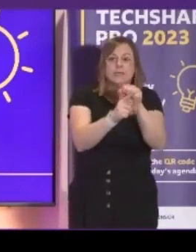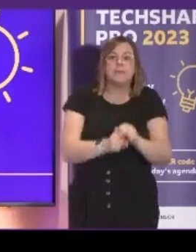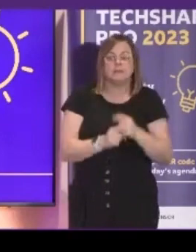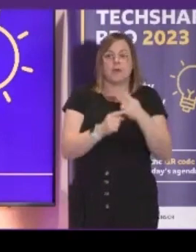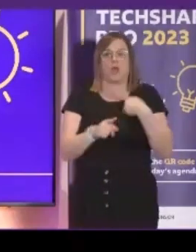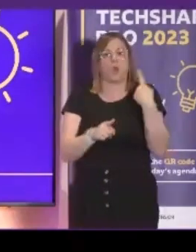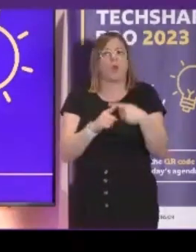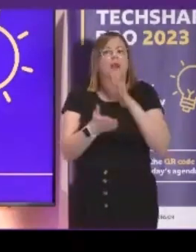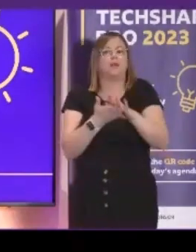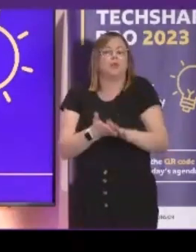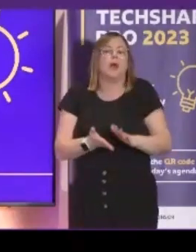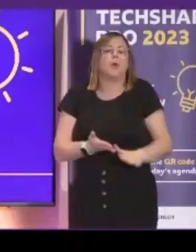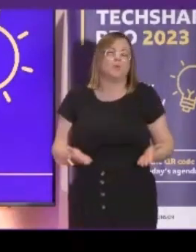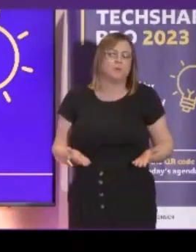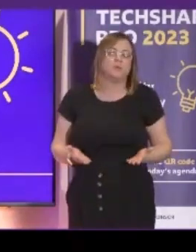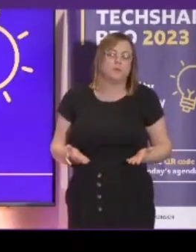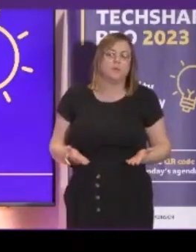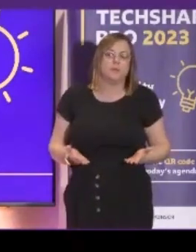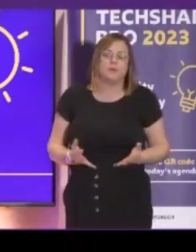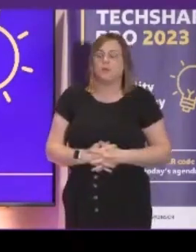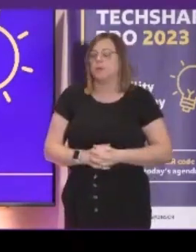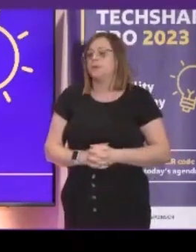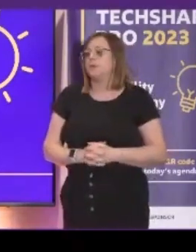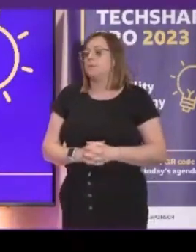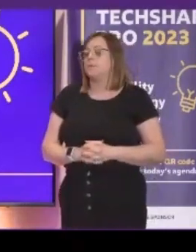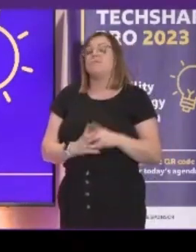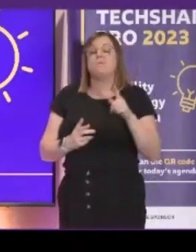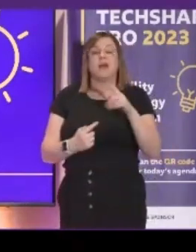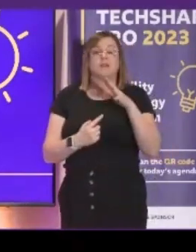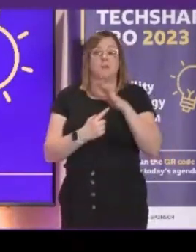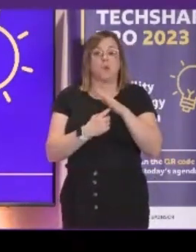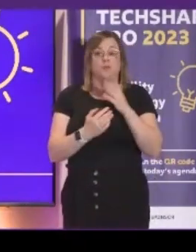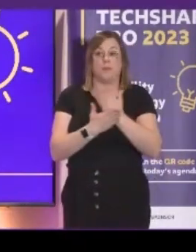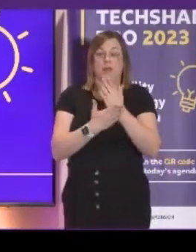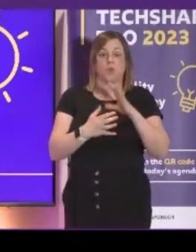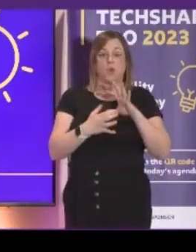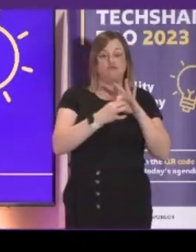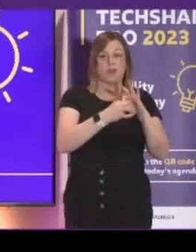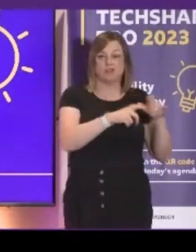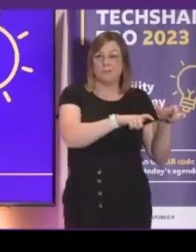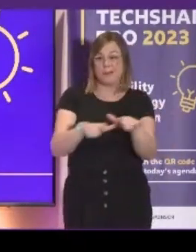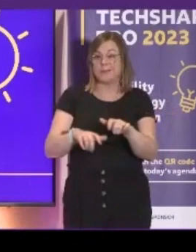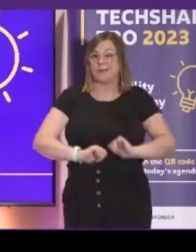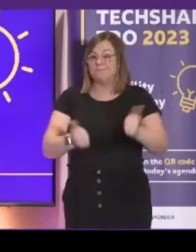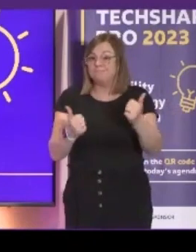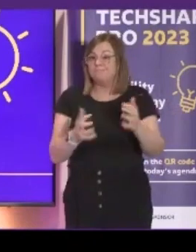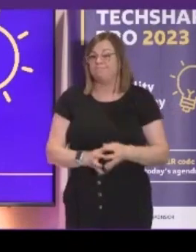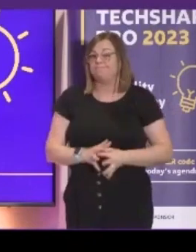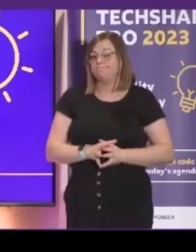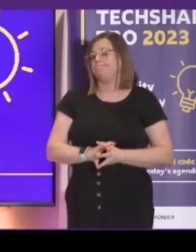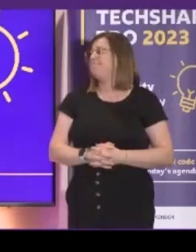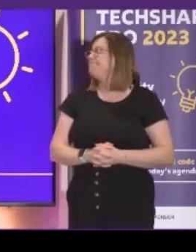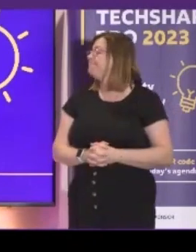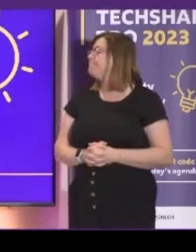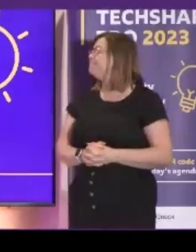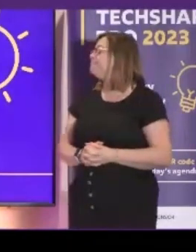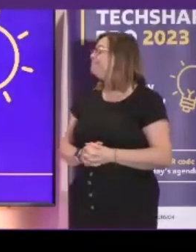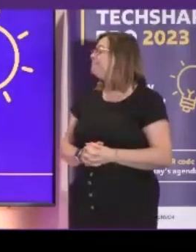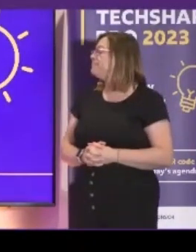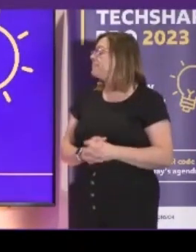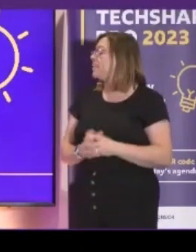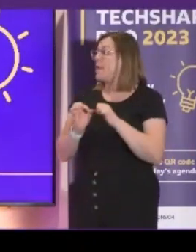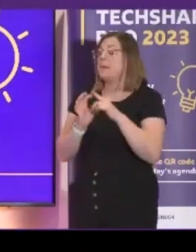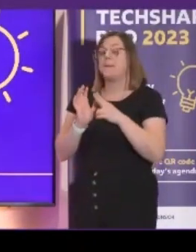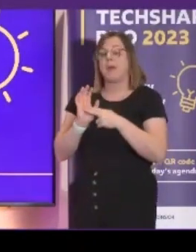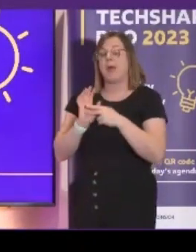user needs that it's important for maintaining the relationship. Yeah, thanks, Kirsty.